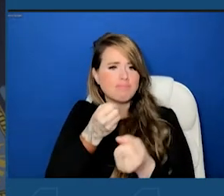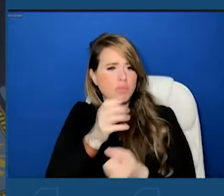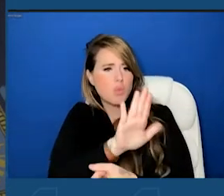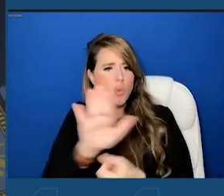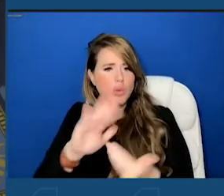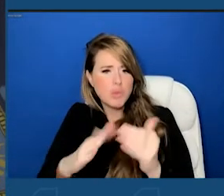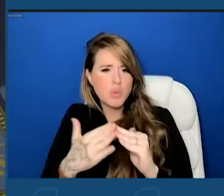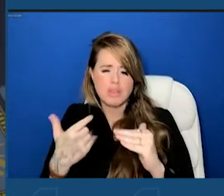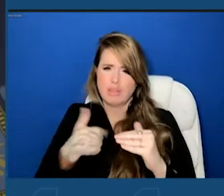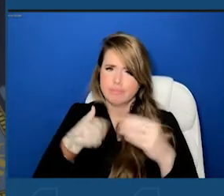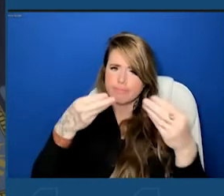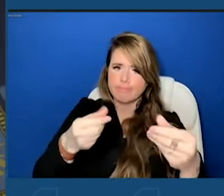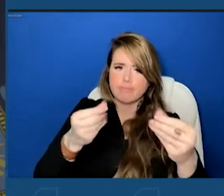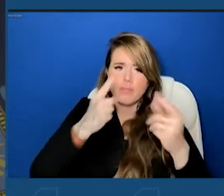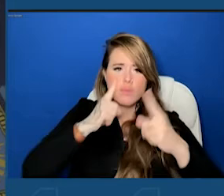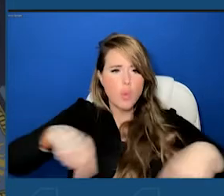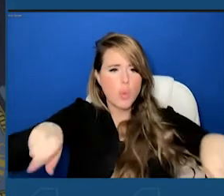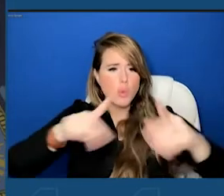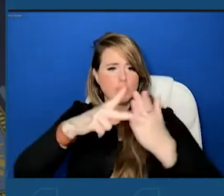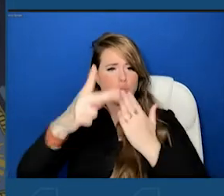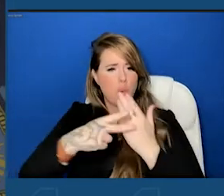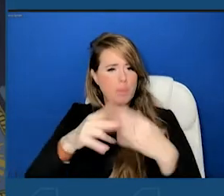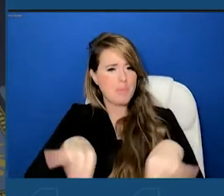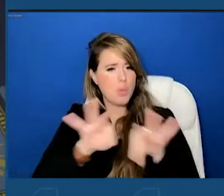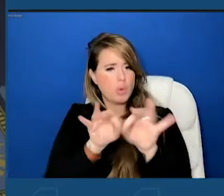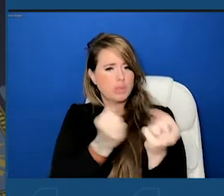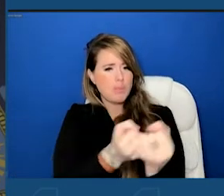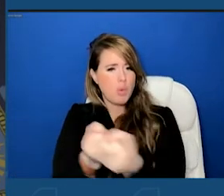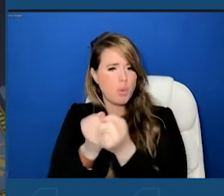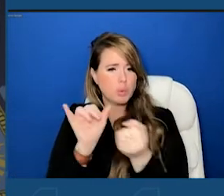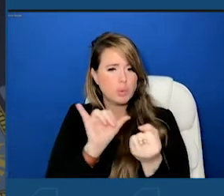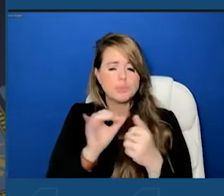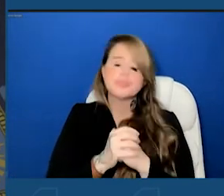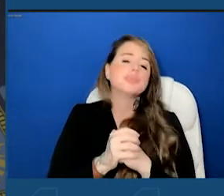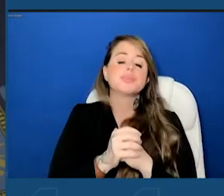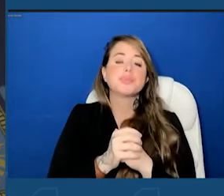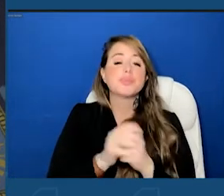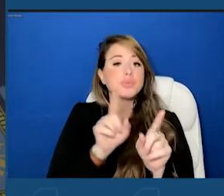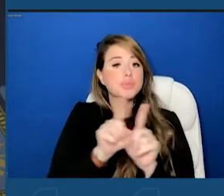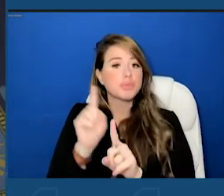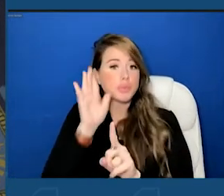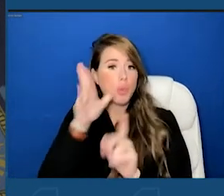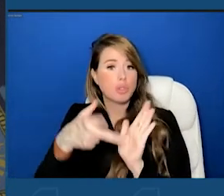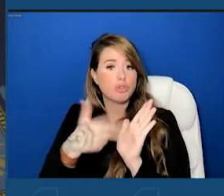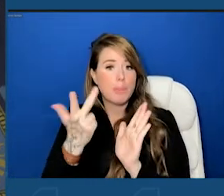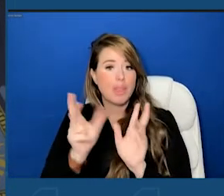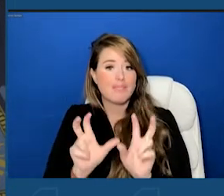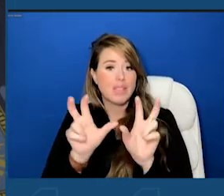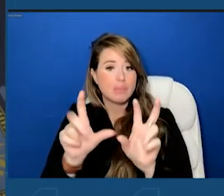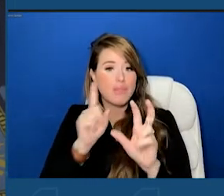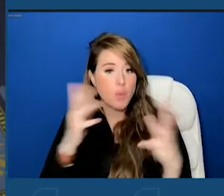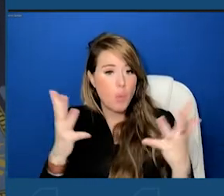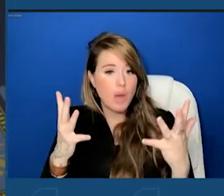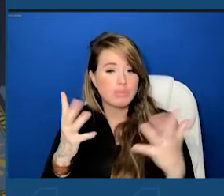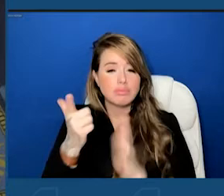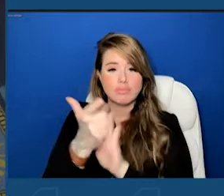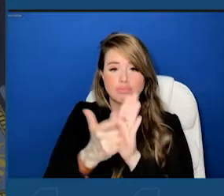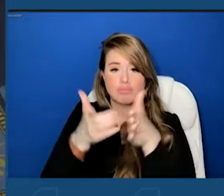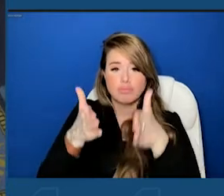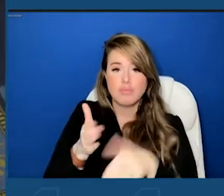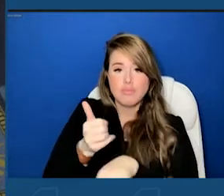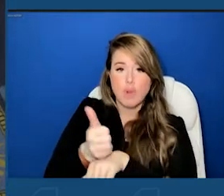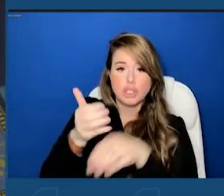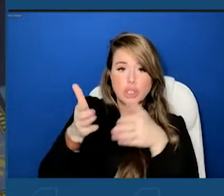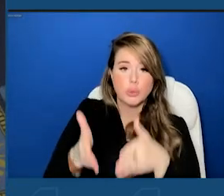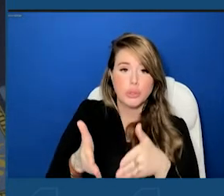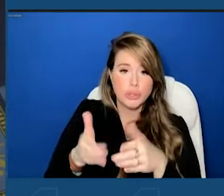and making sure that we support them as well. Also, we're tripling our investments in funding for our prosecutors. Up